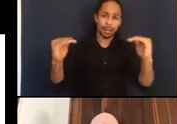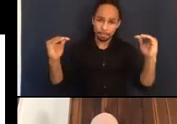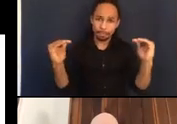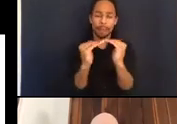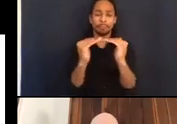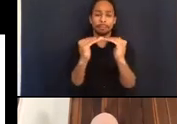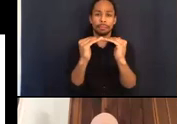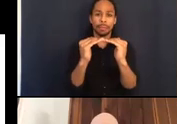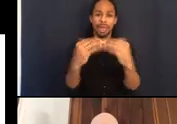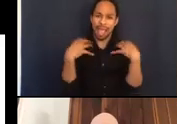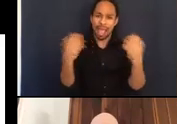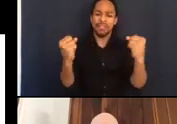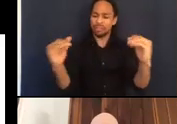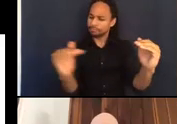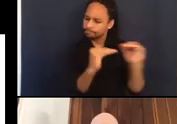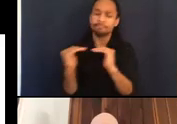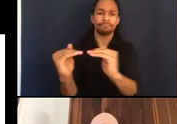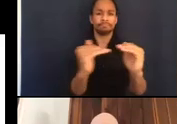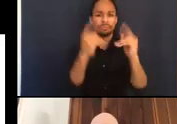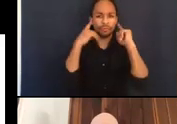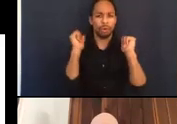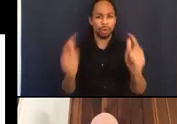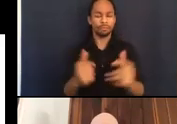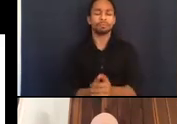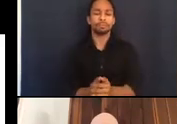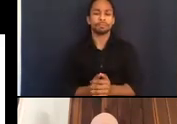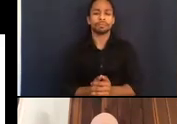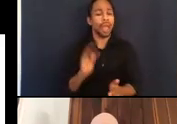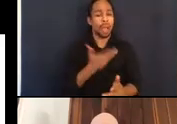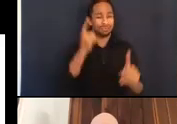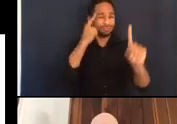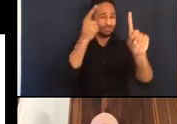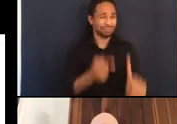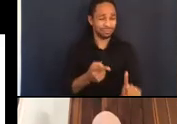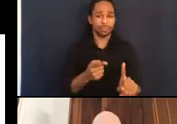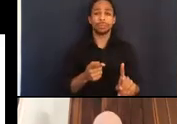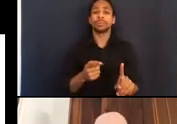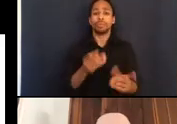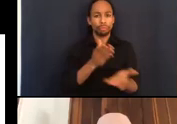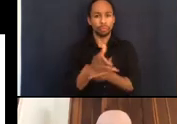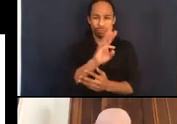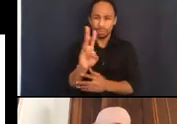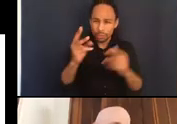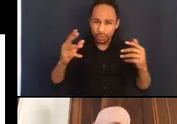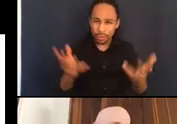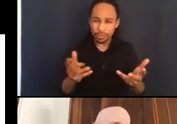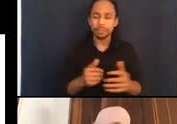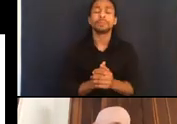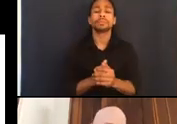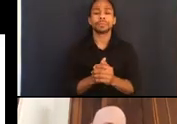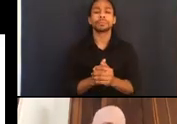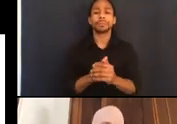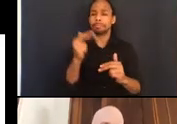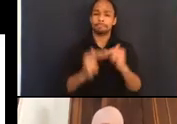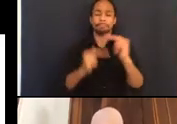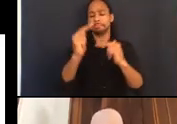people. Next slide. What we're trying to do on the website is build a network of